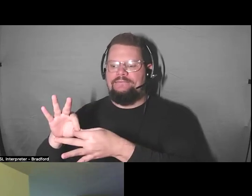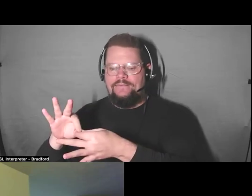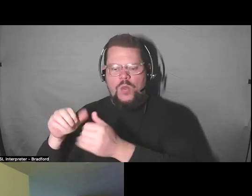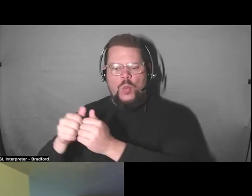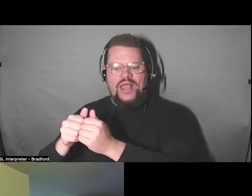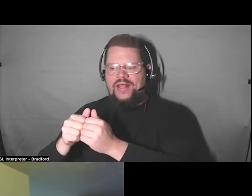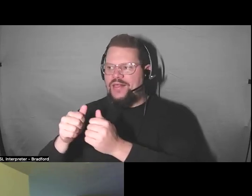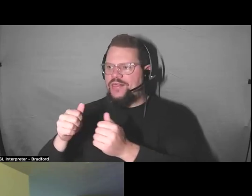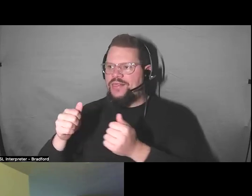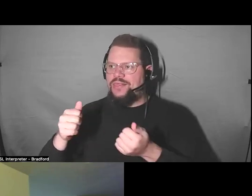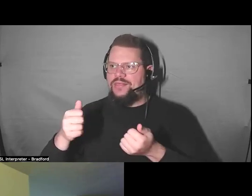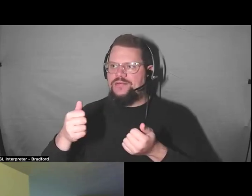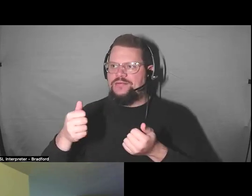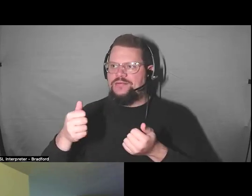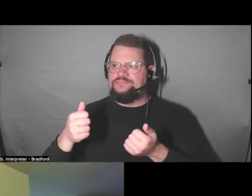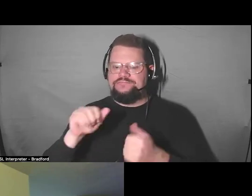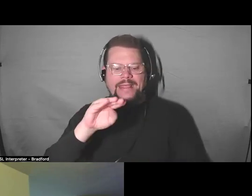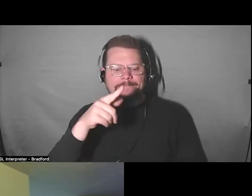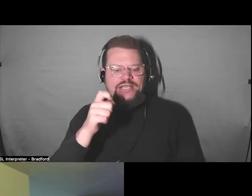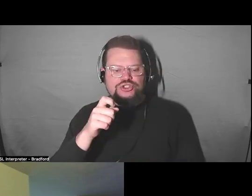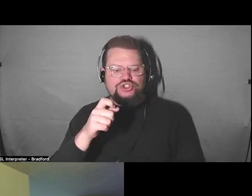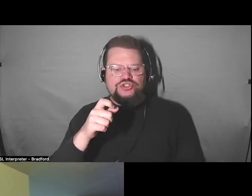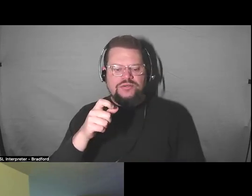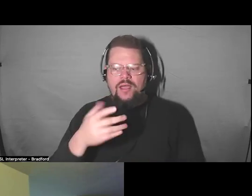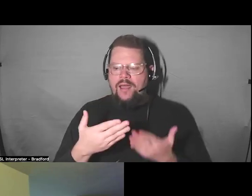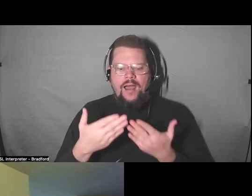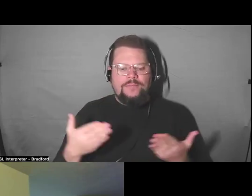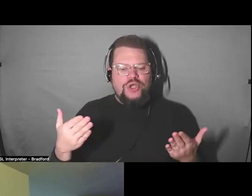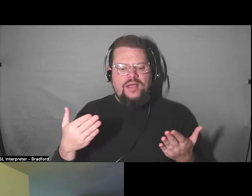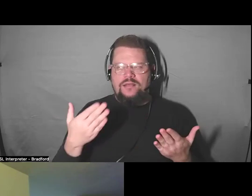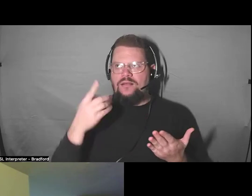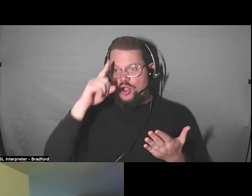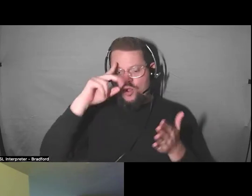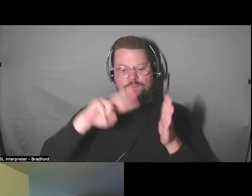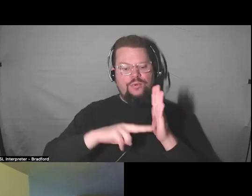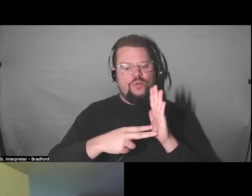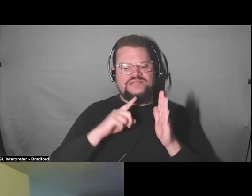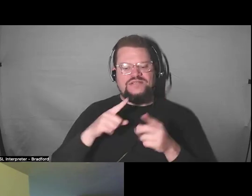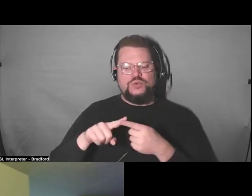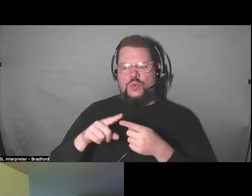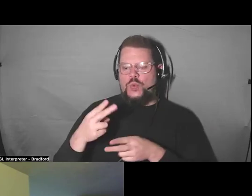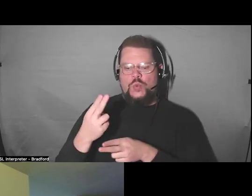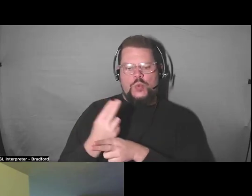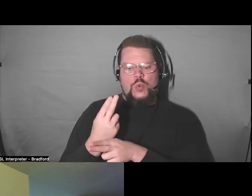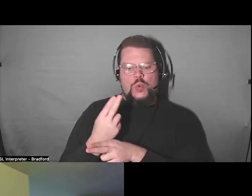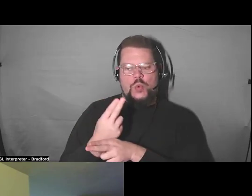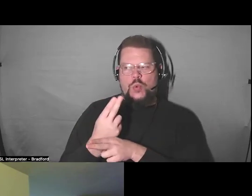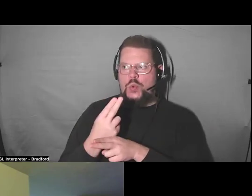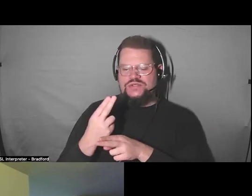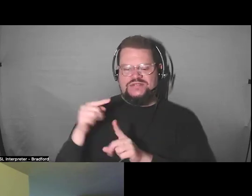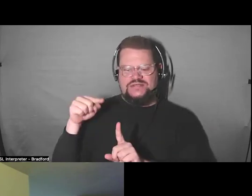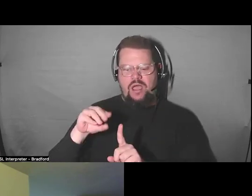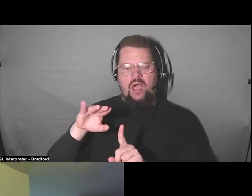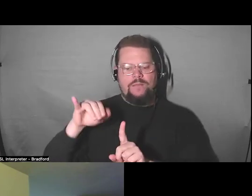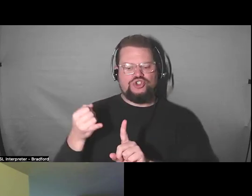an image or something that is very concrete, because the whole purpose is using, we're building from something concrete, an object,